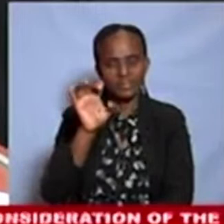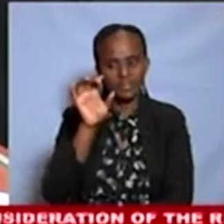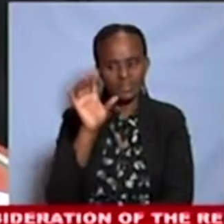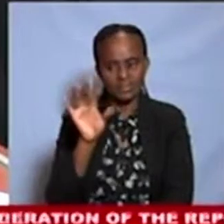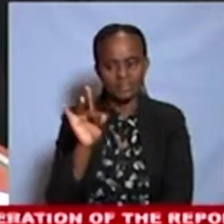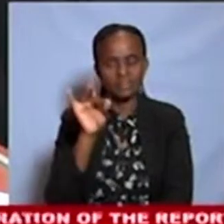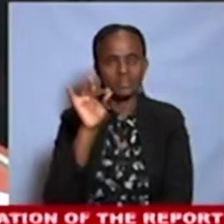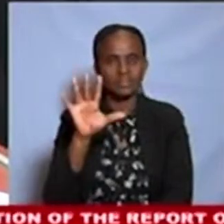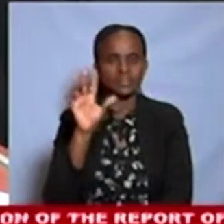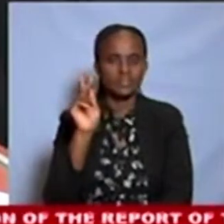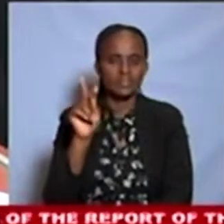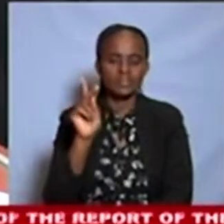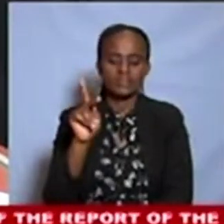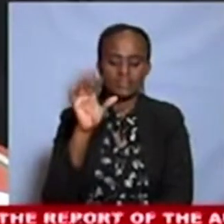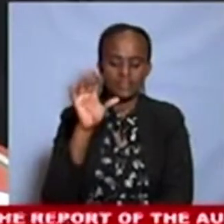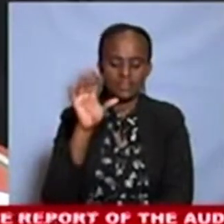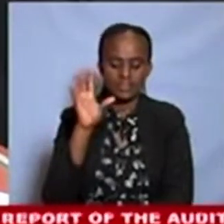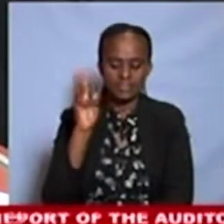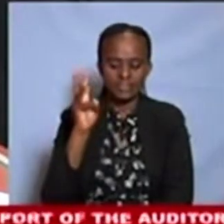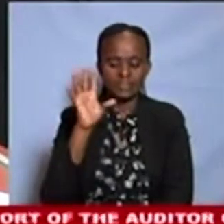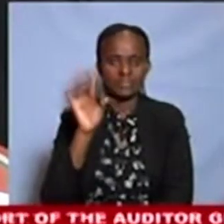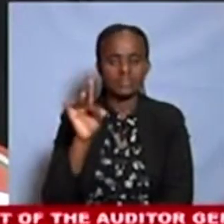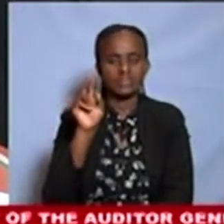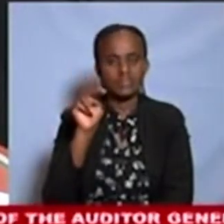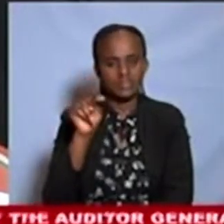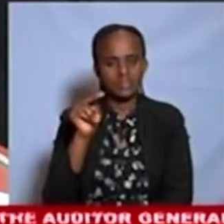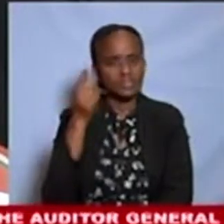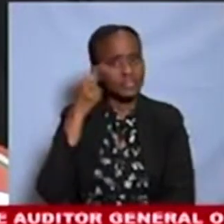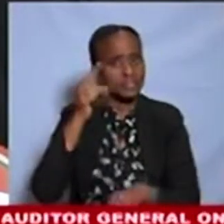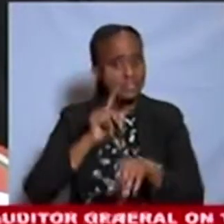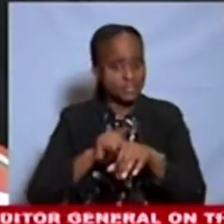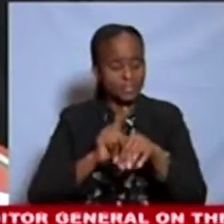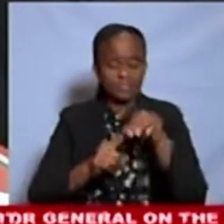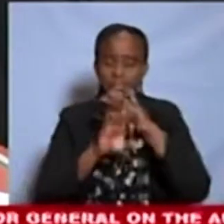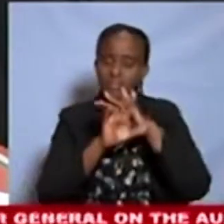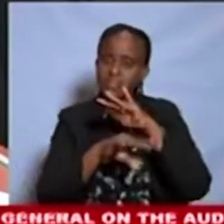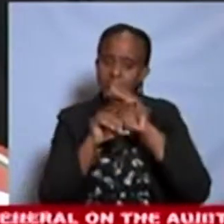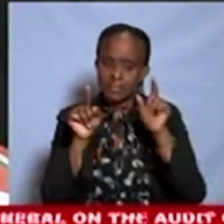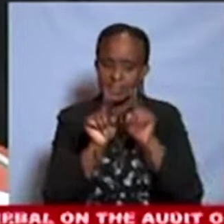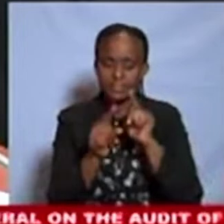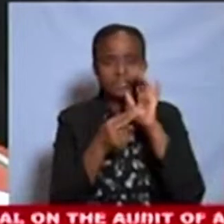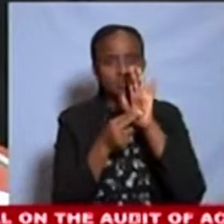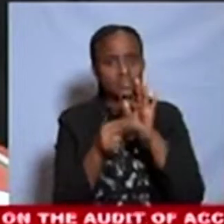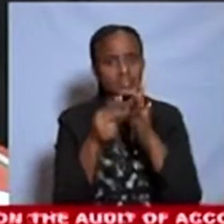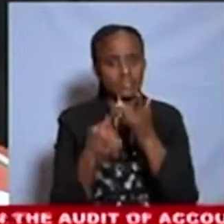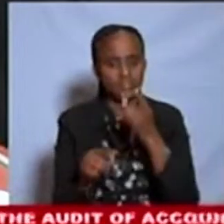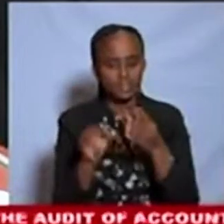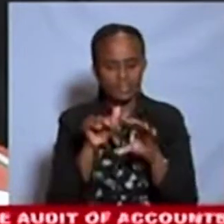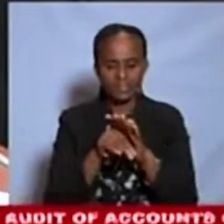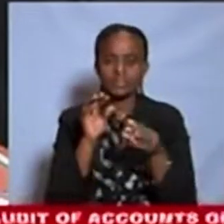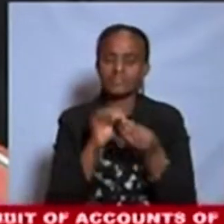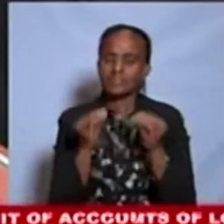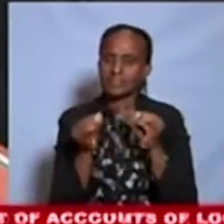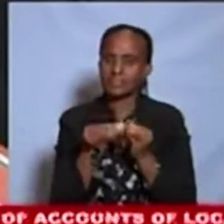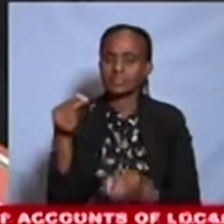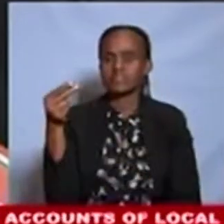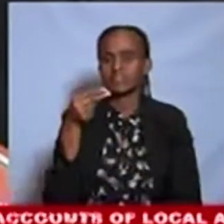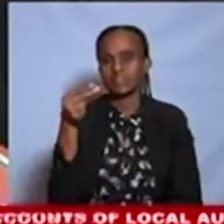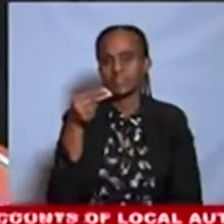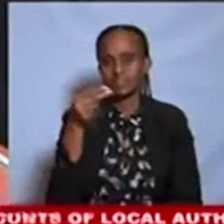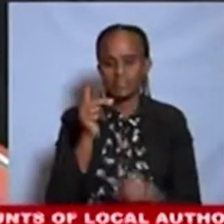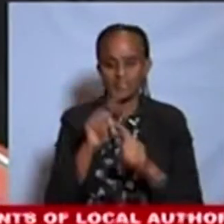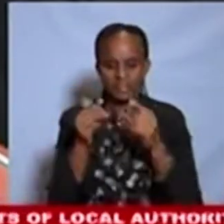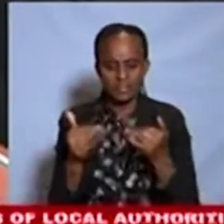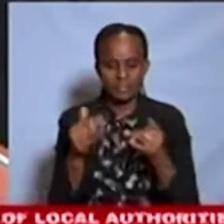86,885 kwacha 68 ngwe for the period under review, and the status is as indicated in Appendix H.